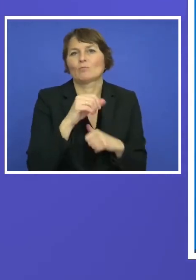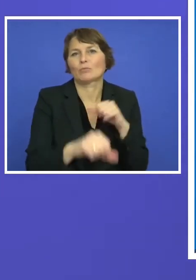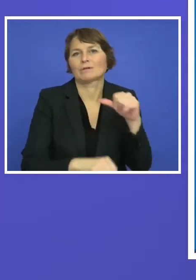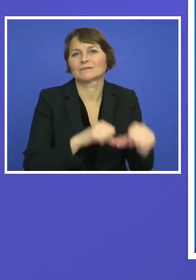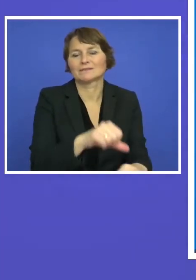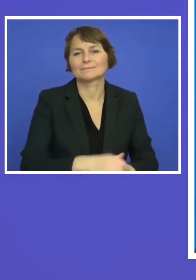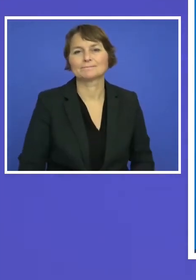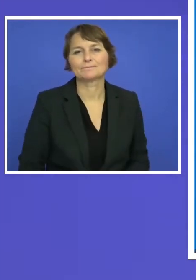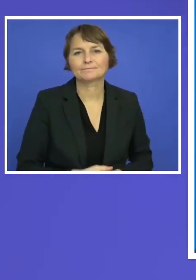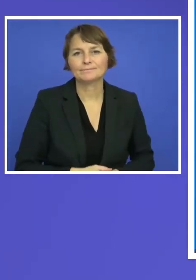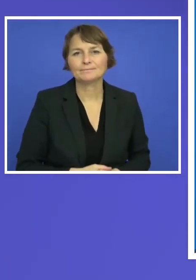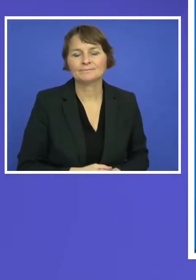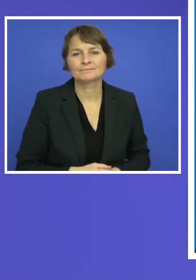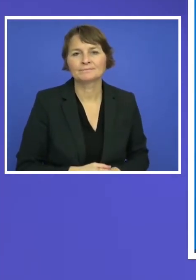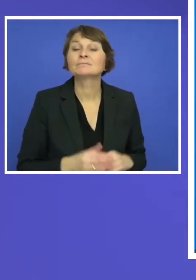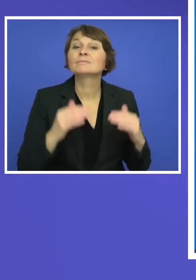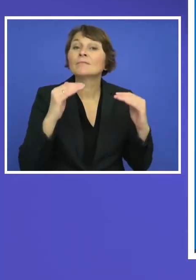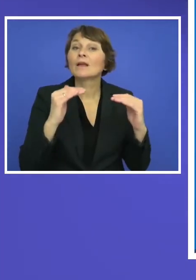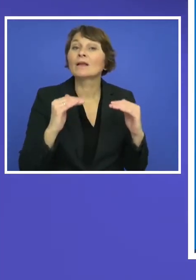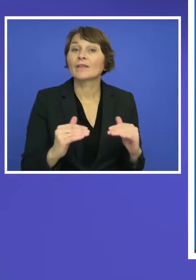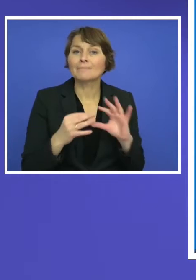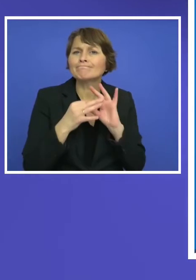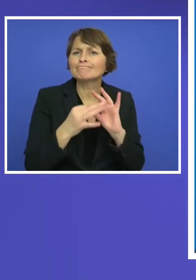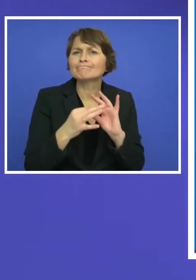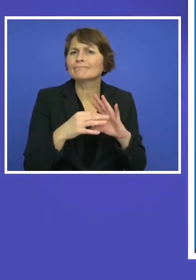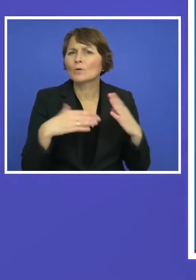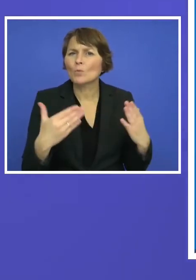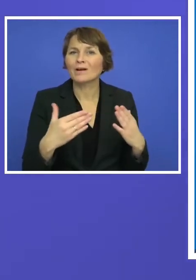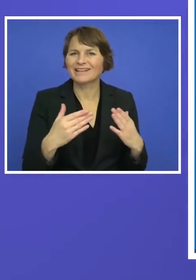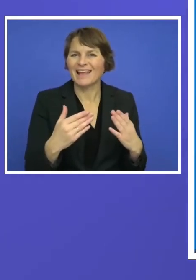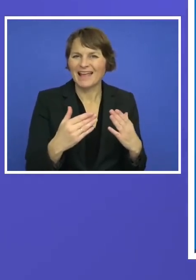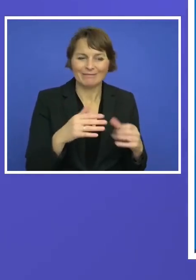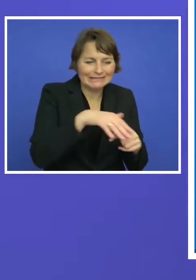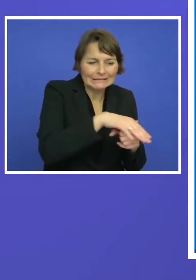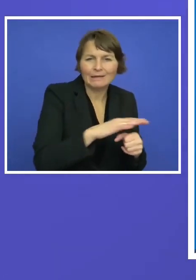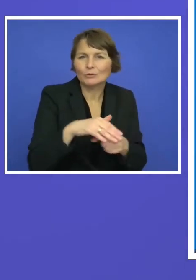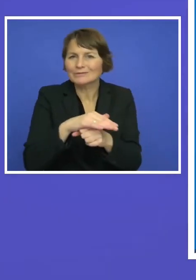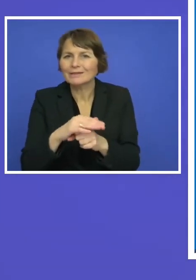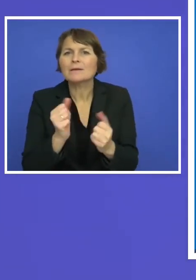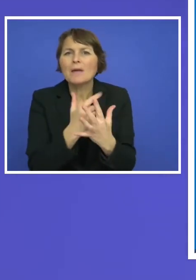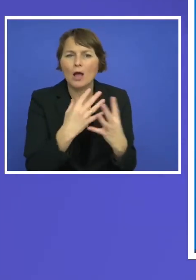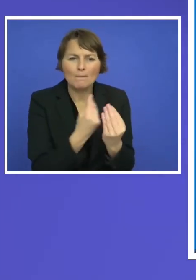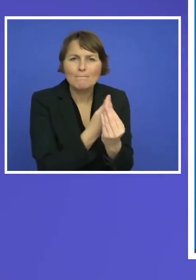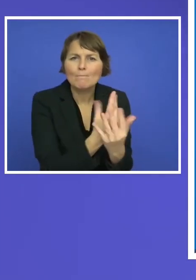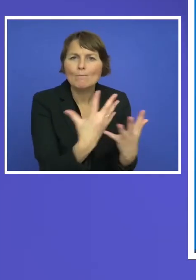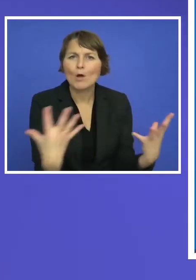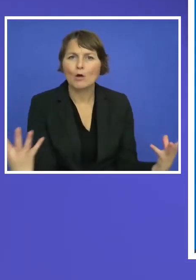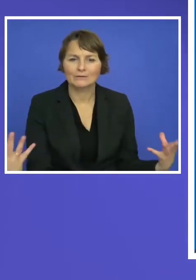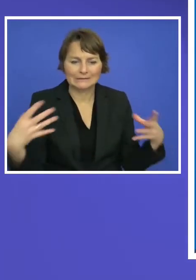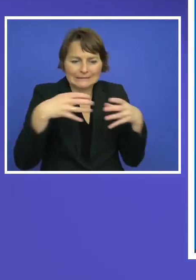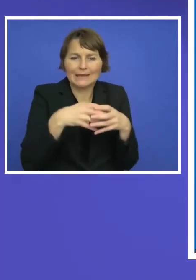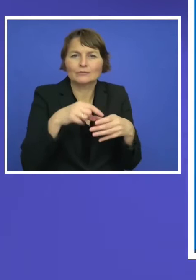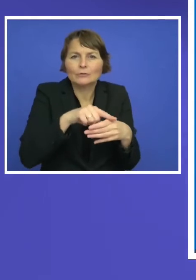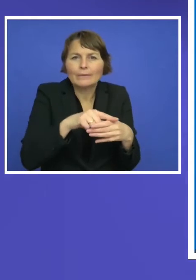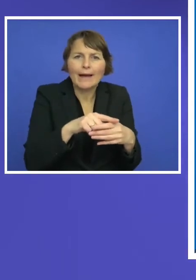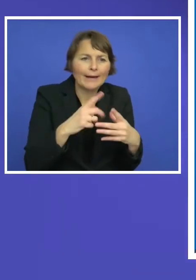there are also the issues related to the multi-sectoral approaches that are needed to be able to promote women in leadership. And it's not